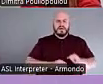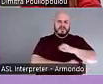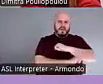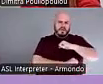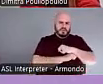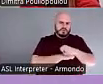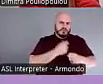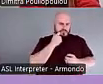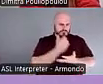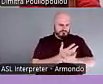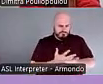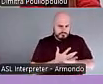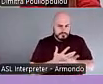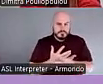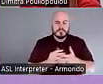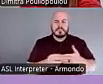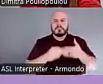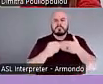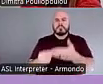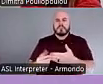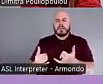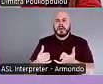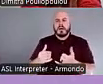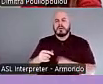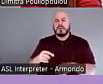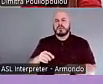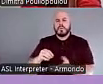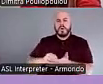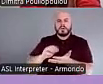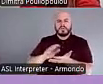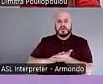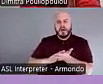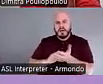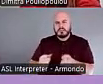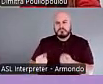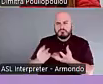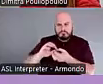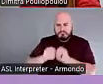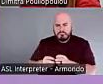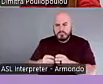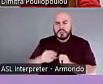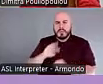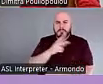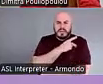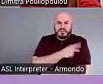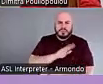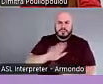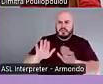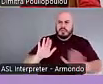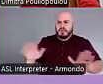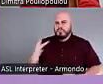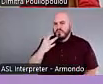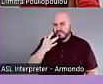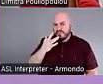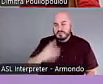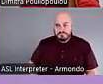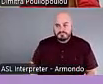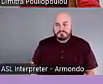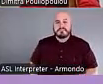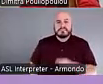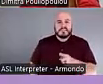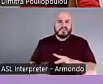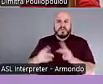to do is quantify patient preferences. And this was especially important as we were